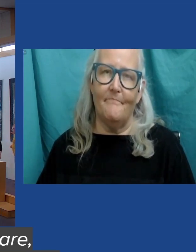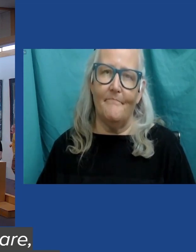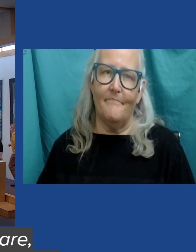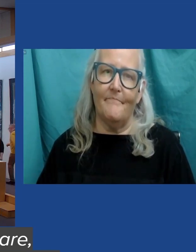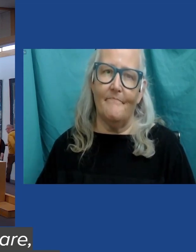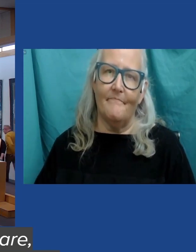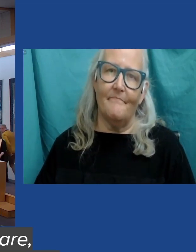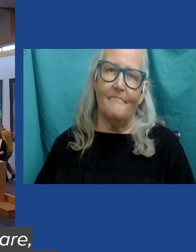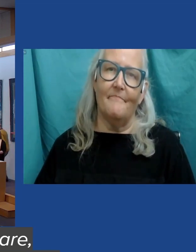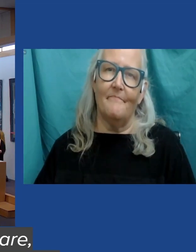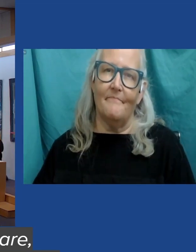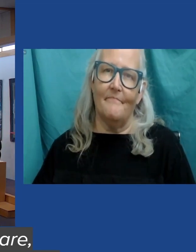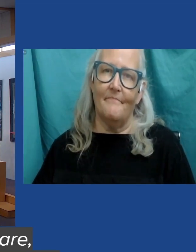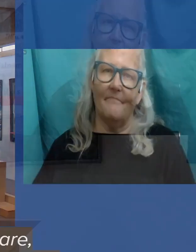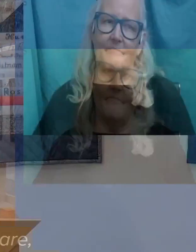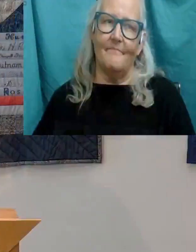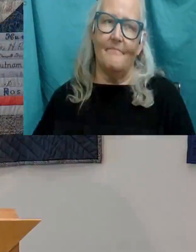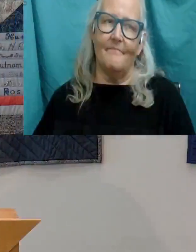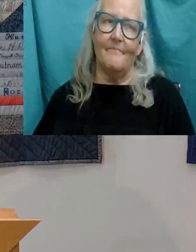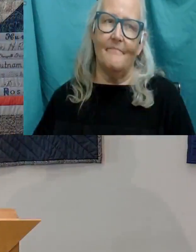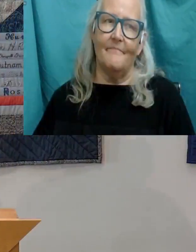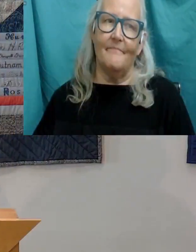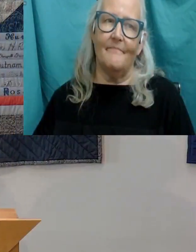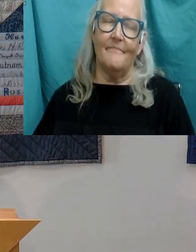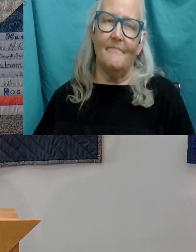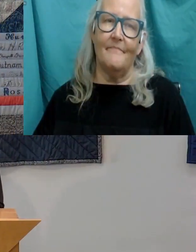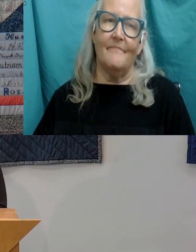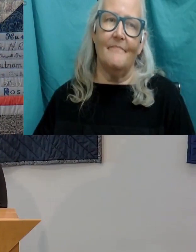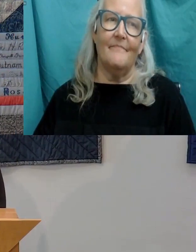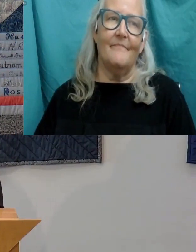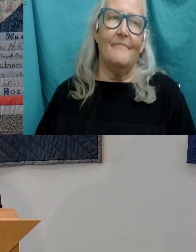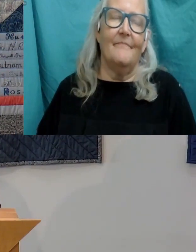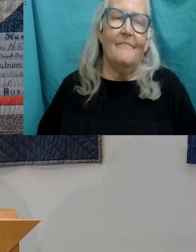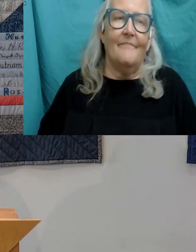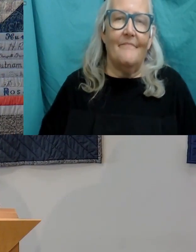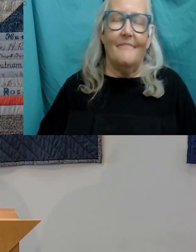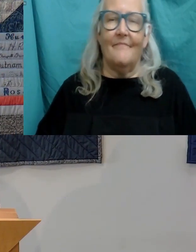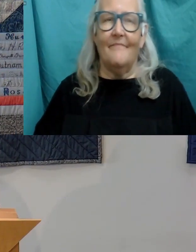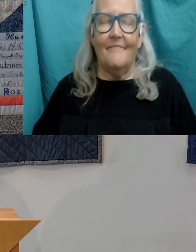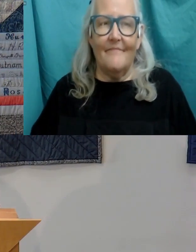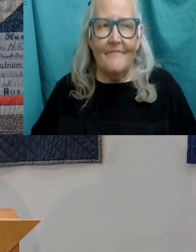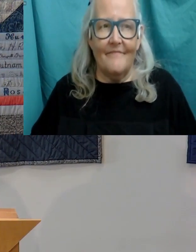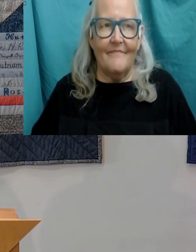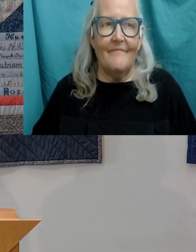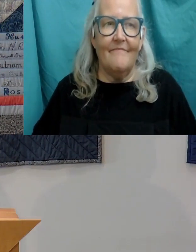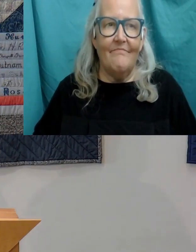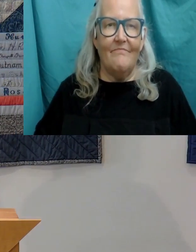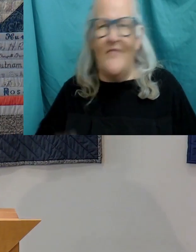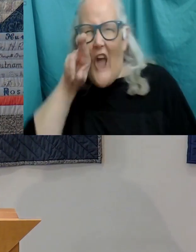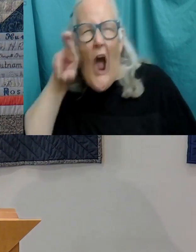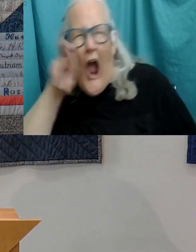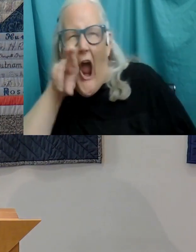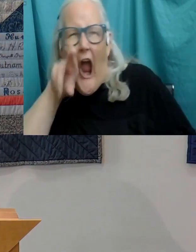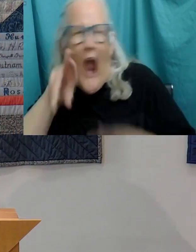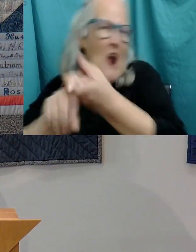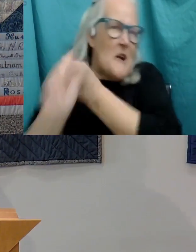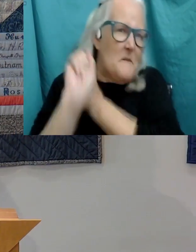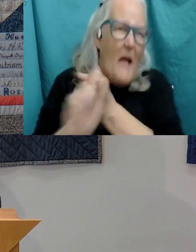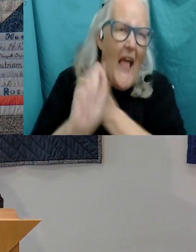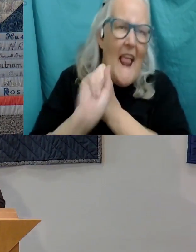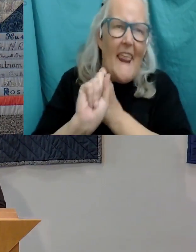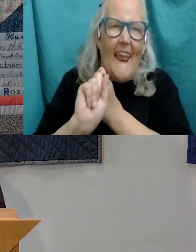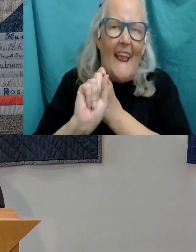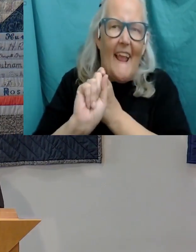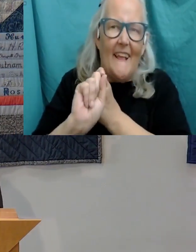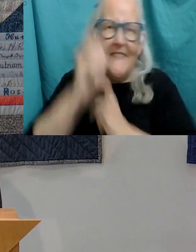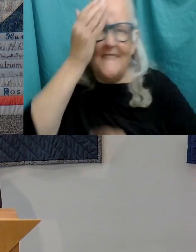Yar, mateys. I